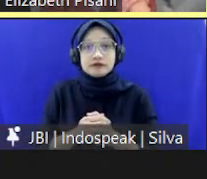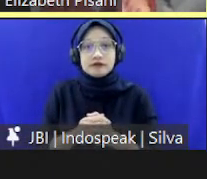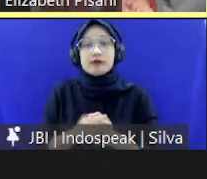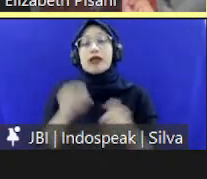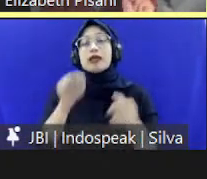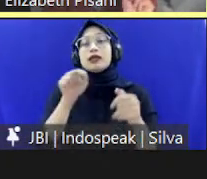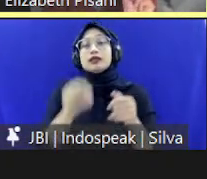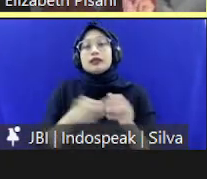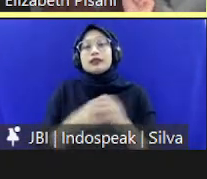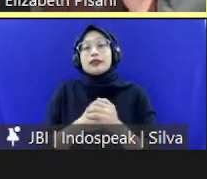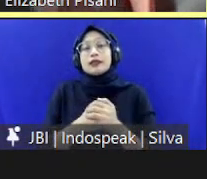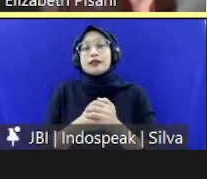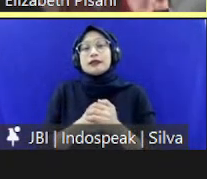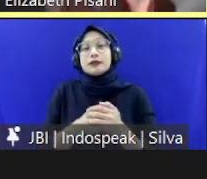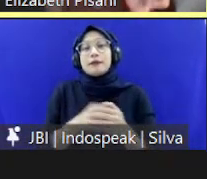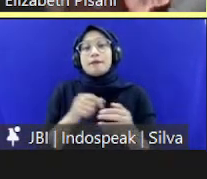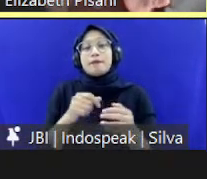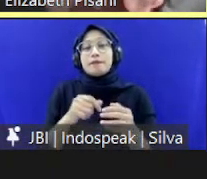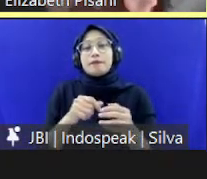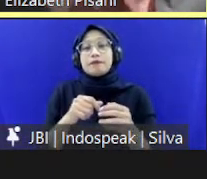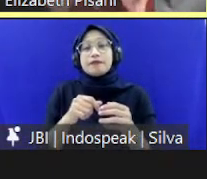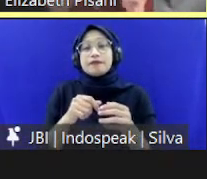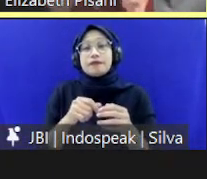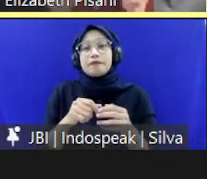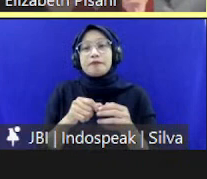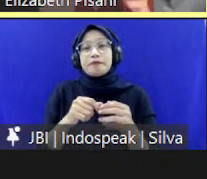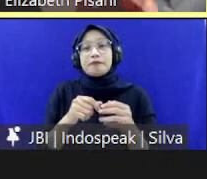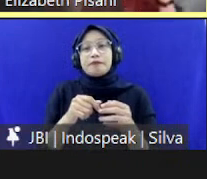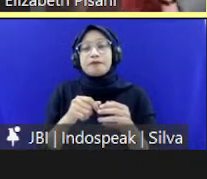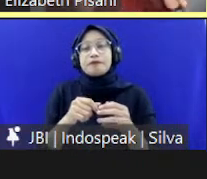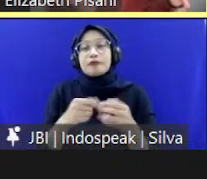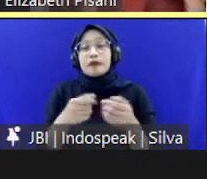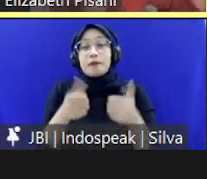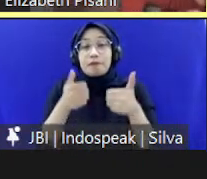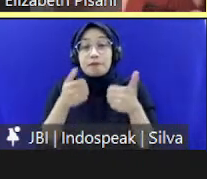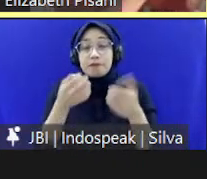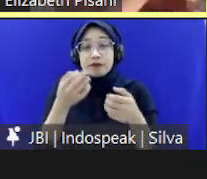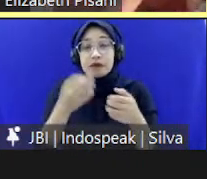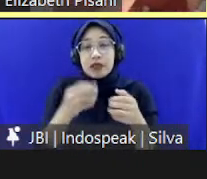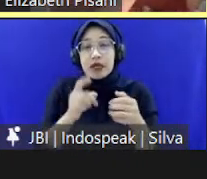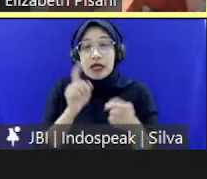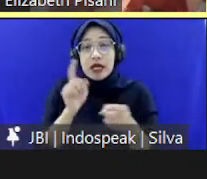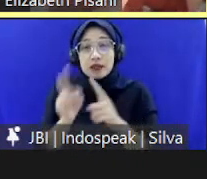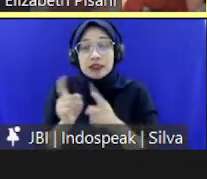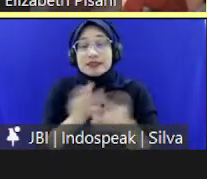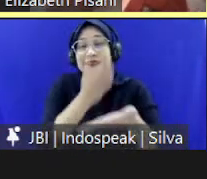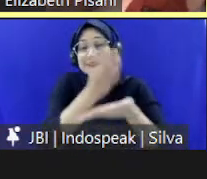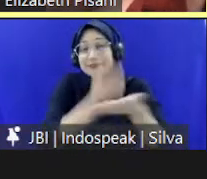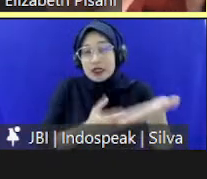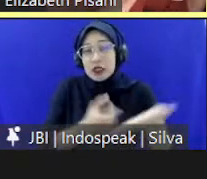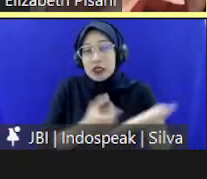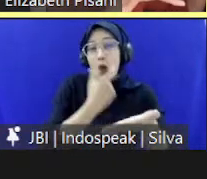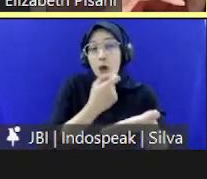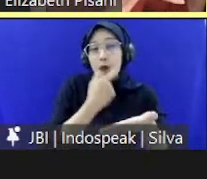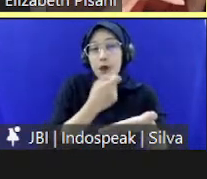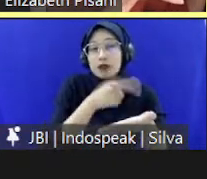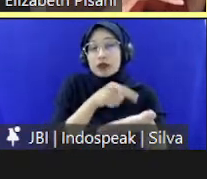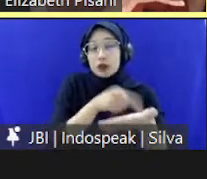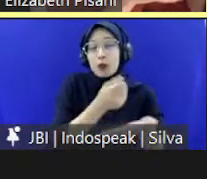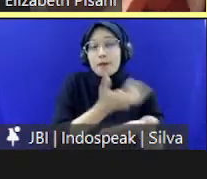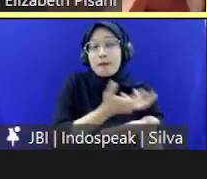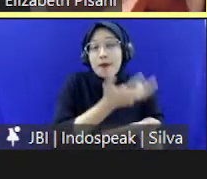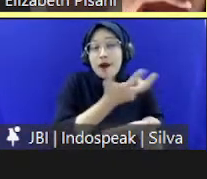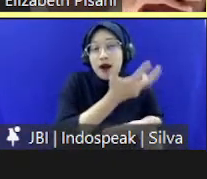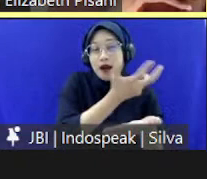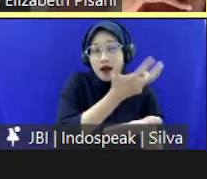an answer to this question. So in the best possible case, what we're saying is, because some medicines are really quite expensive in the Indonesian